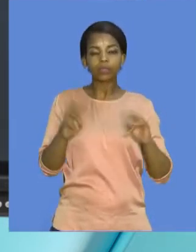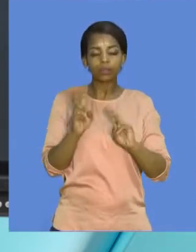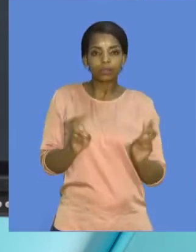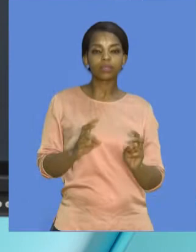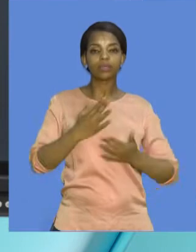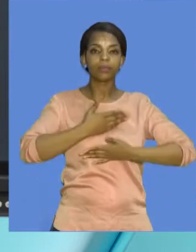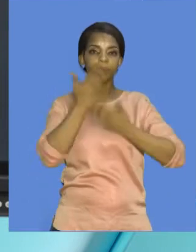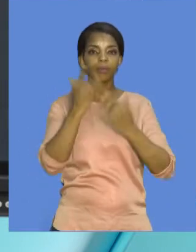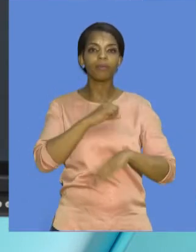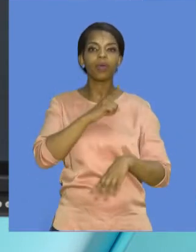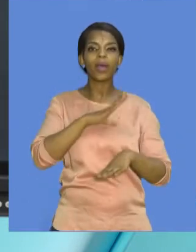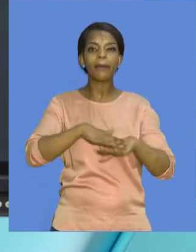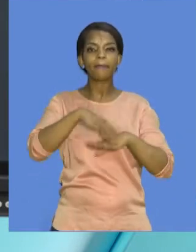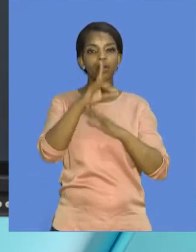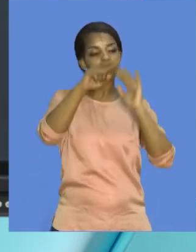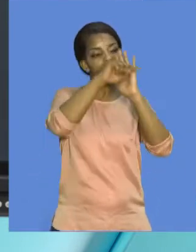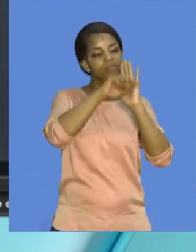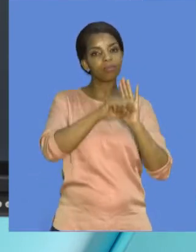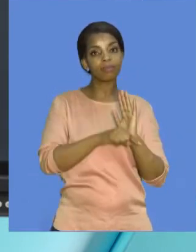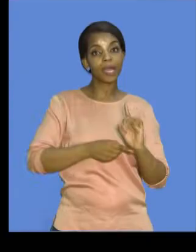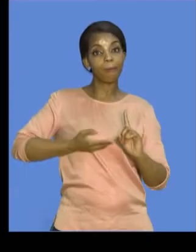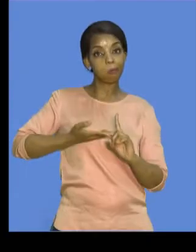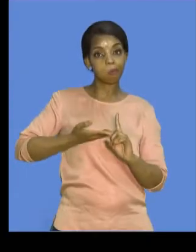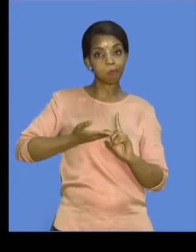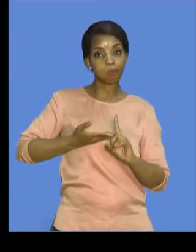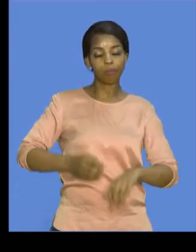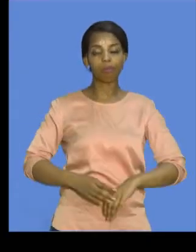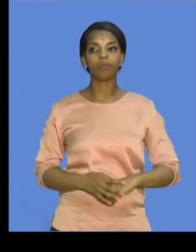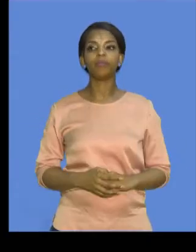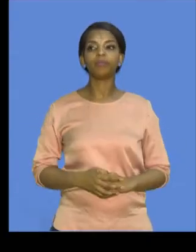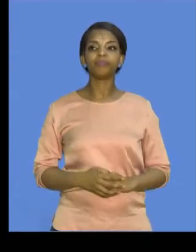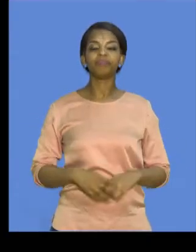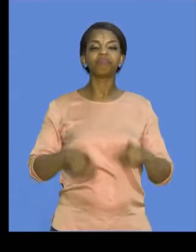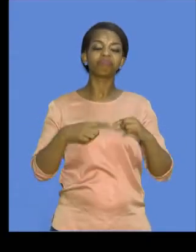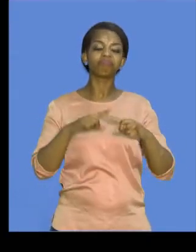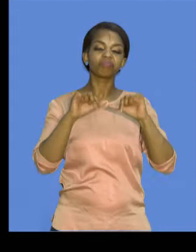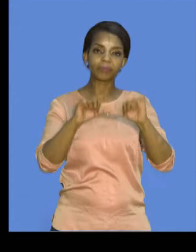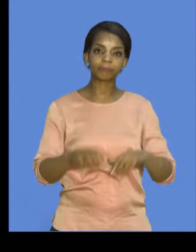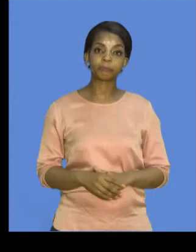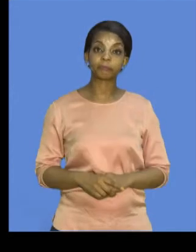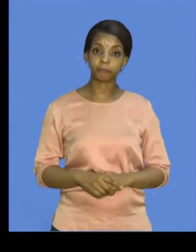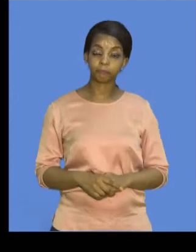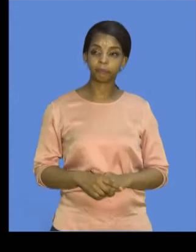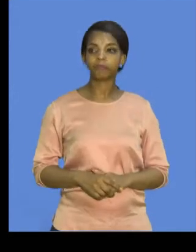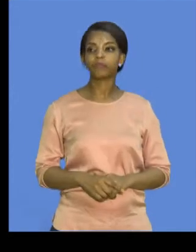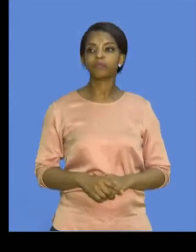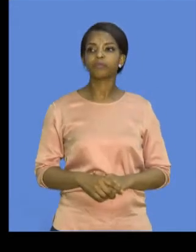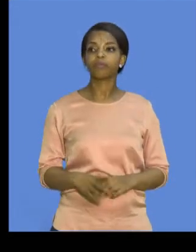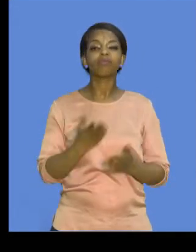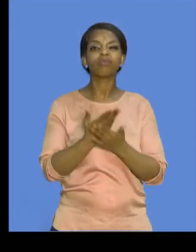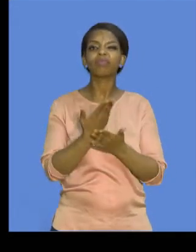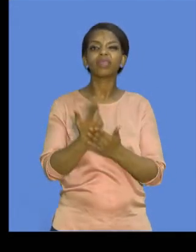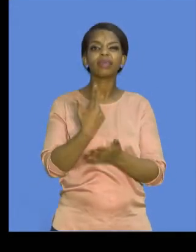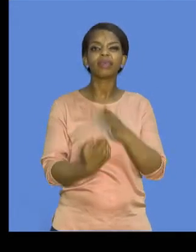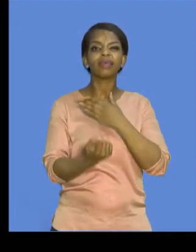of charge as a specific example. All right. And then moving along again, we can have a case